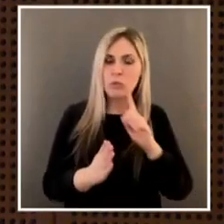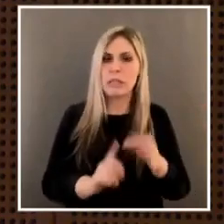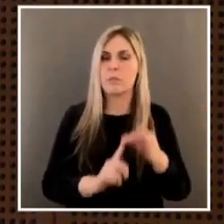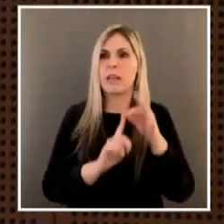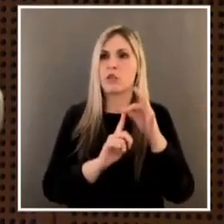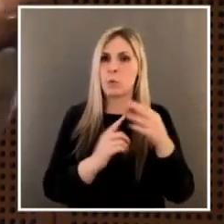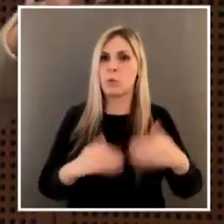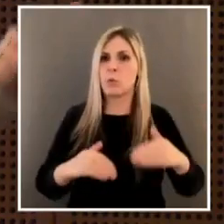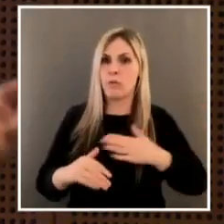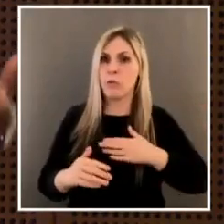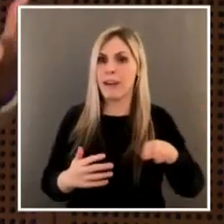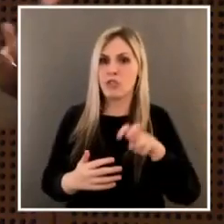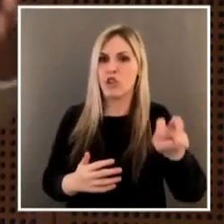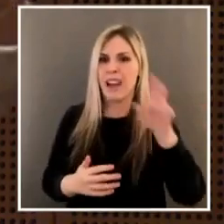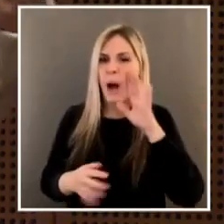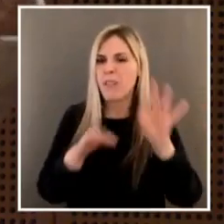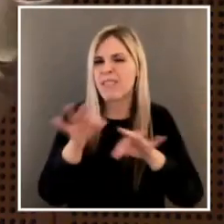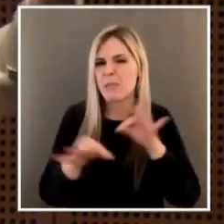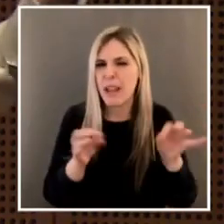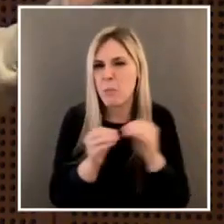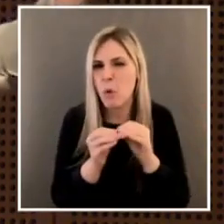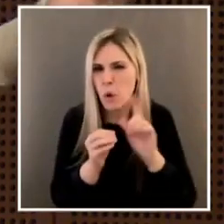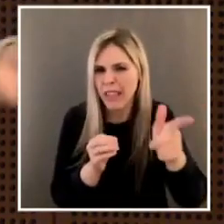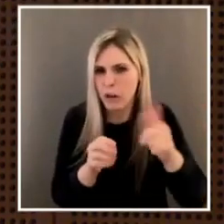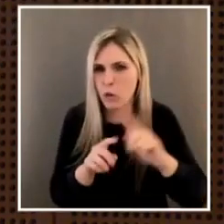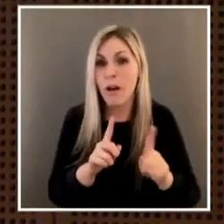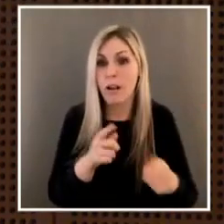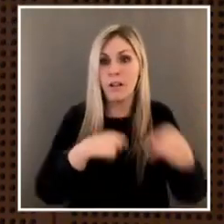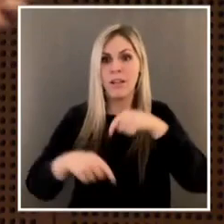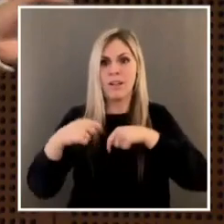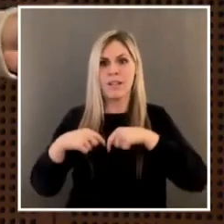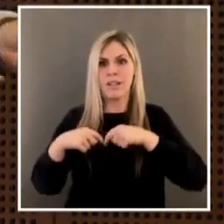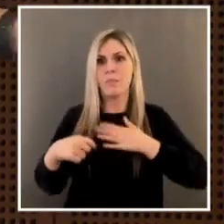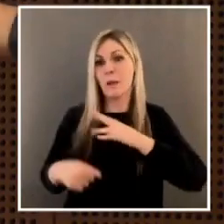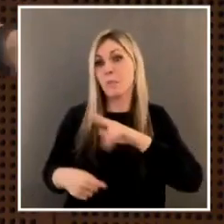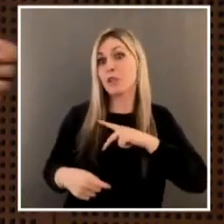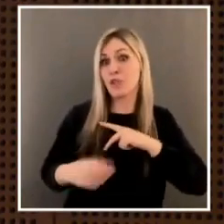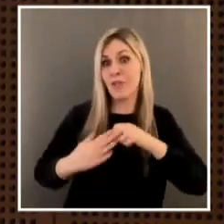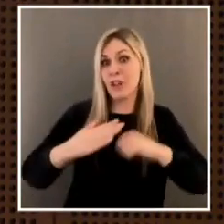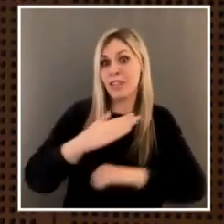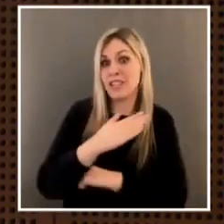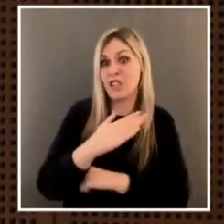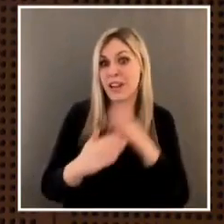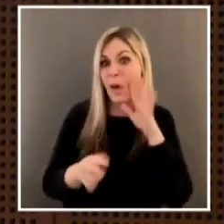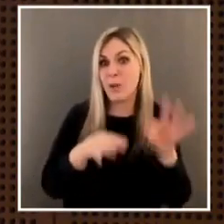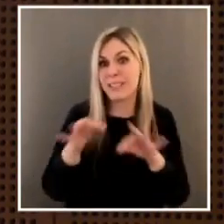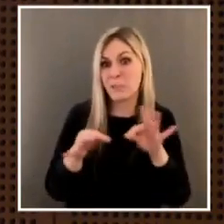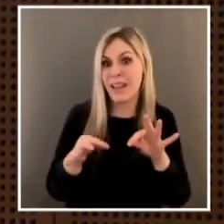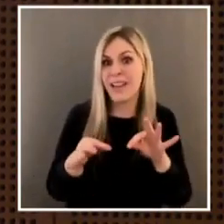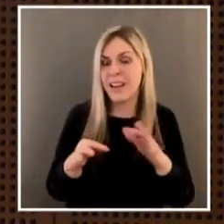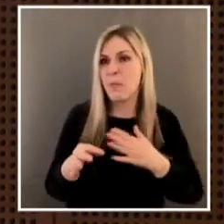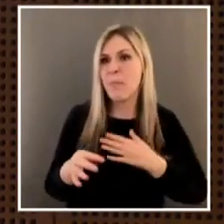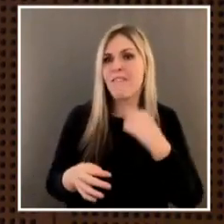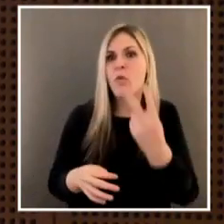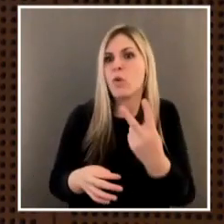later, but let's start at the beginning of my personal foundation, the seeds of my voice and personal